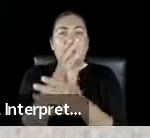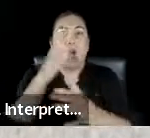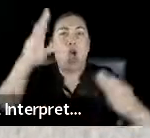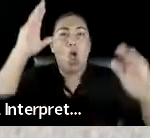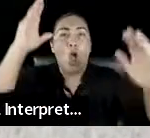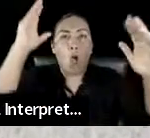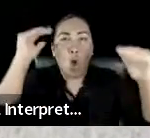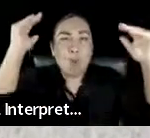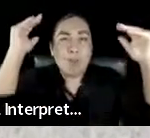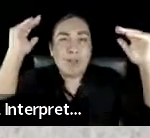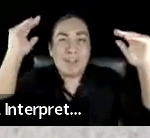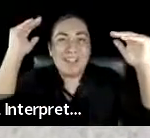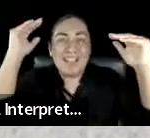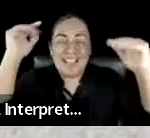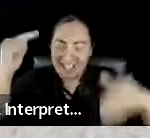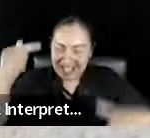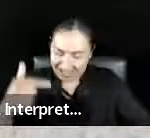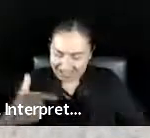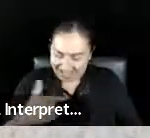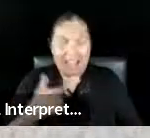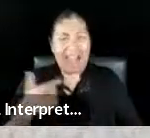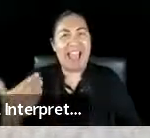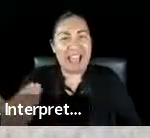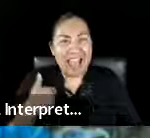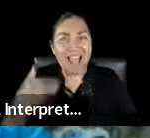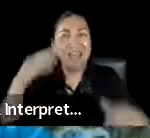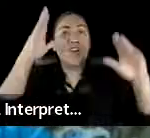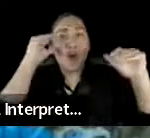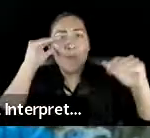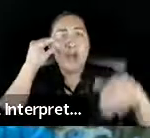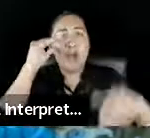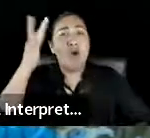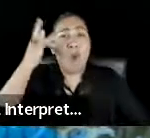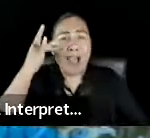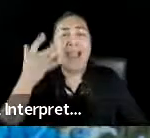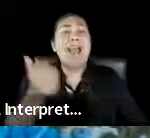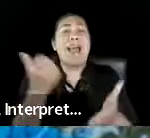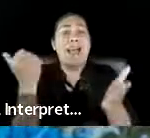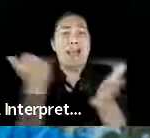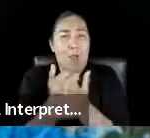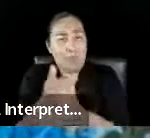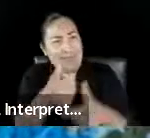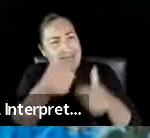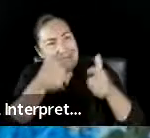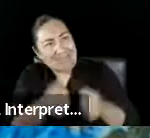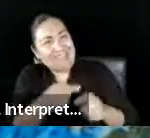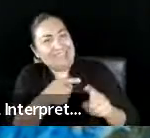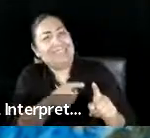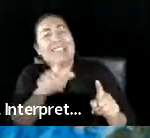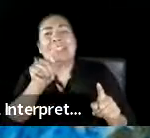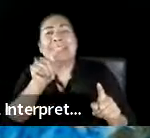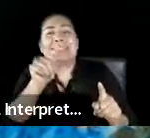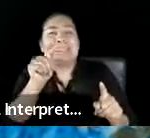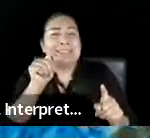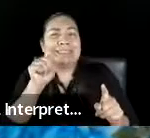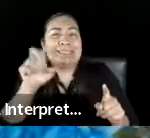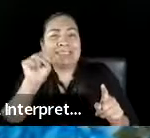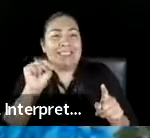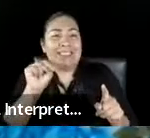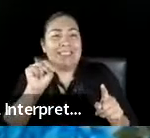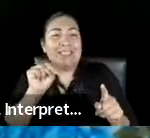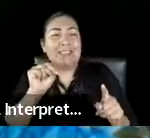Hope. I have hope because there is help. Text TEEN to 839-863 if you need help.